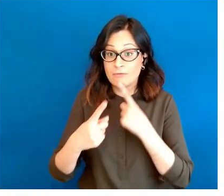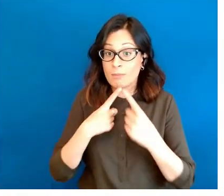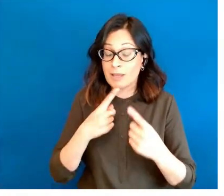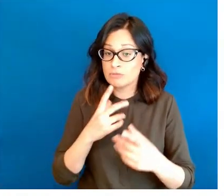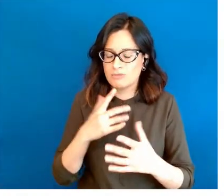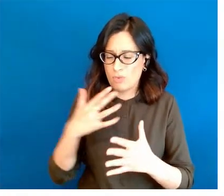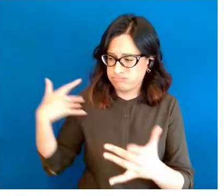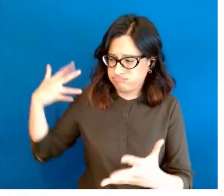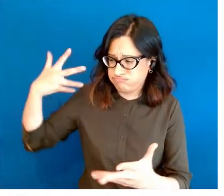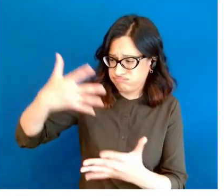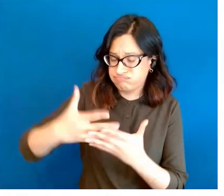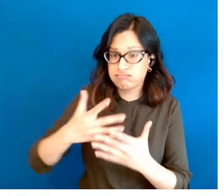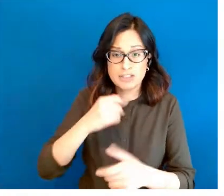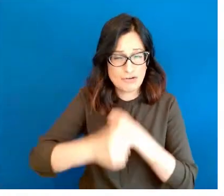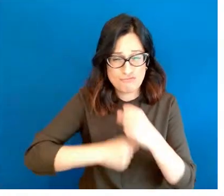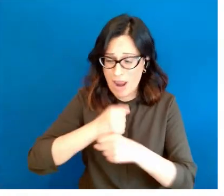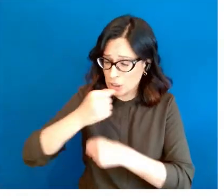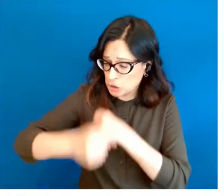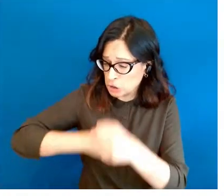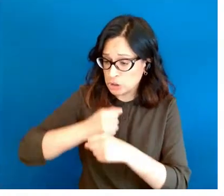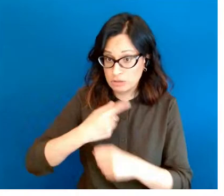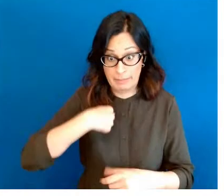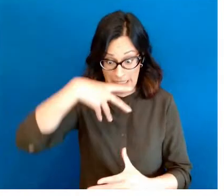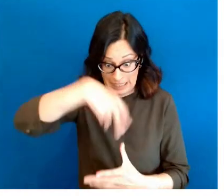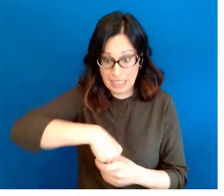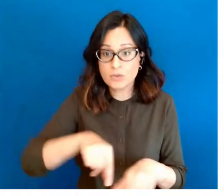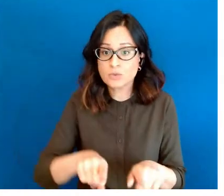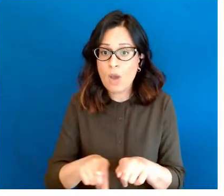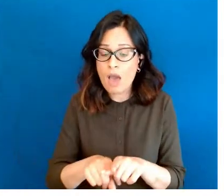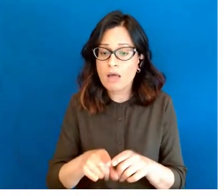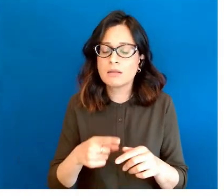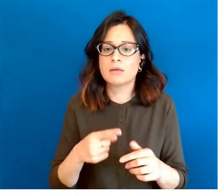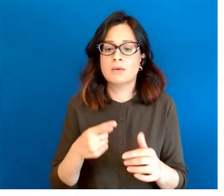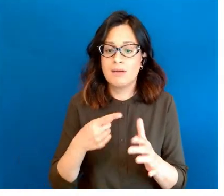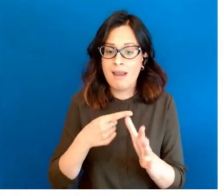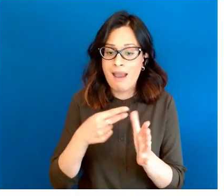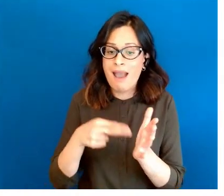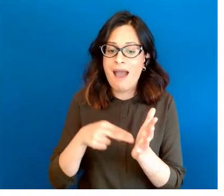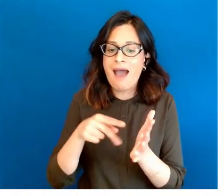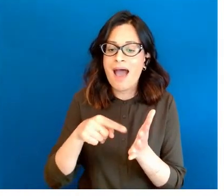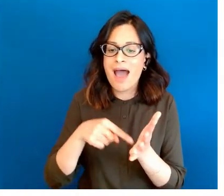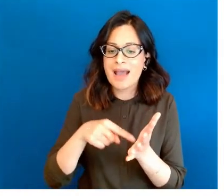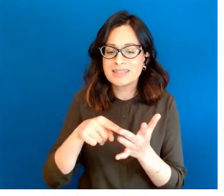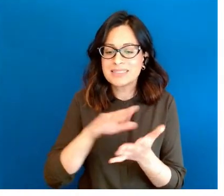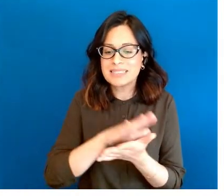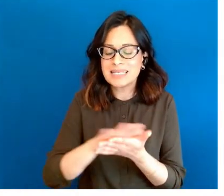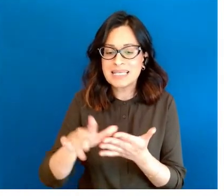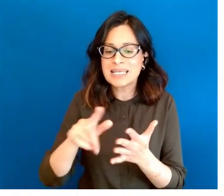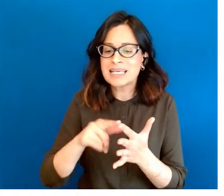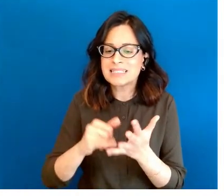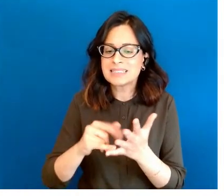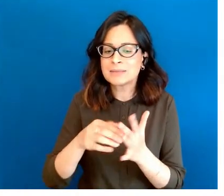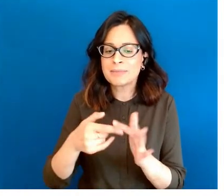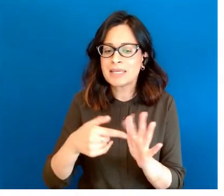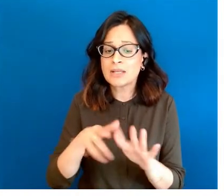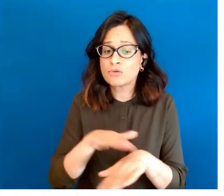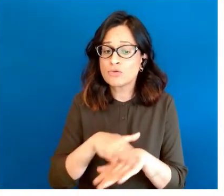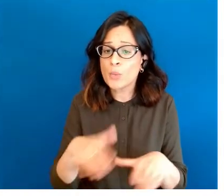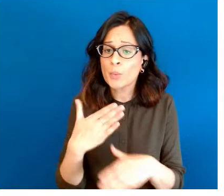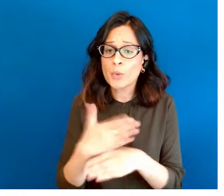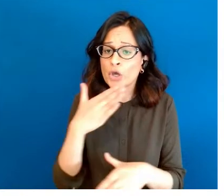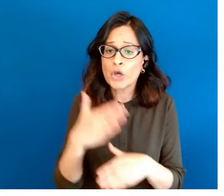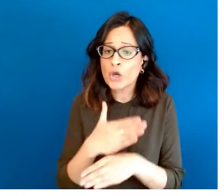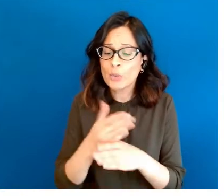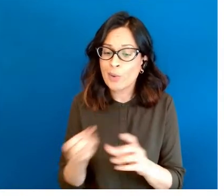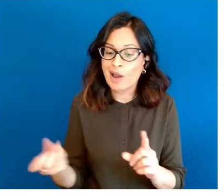If the antihistamine didn't work, we added a topical nasal steroid, and vice versa. But this is